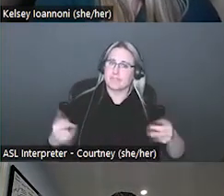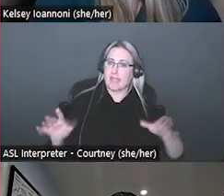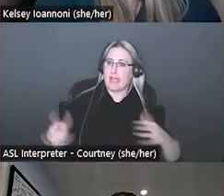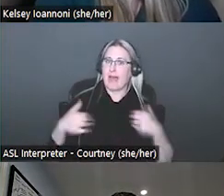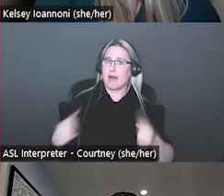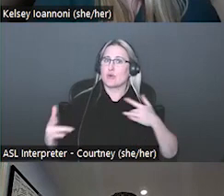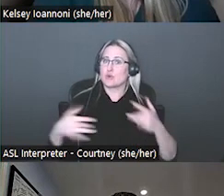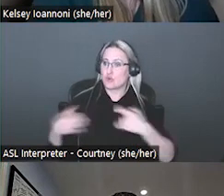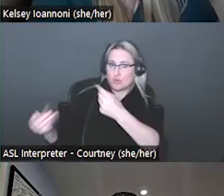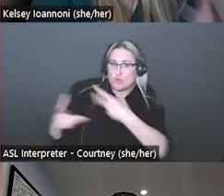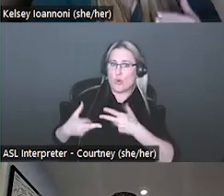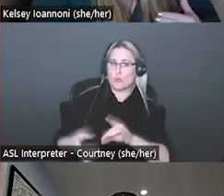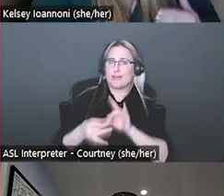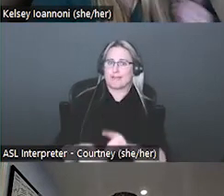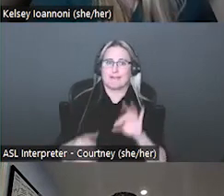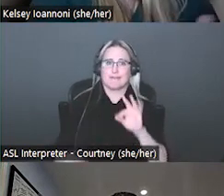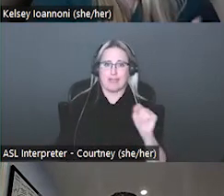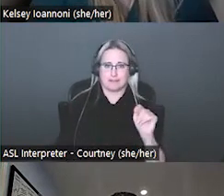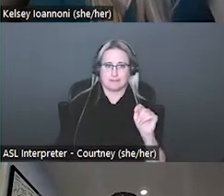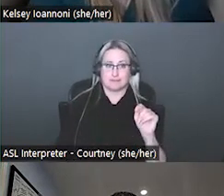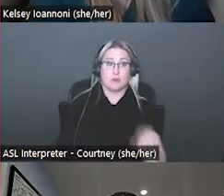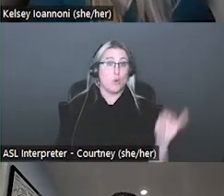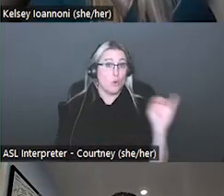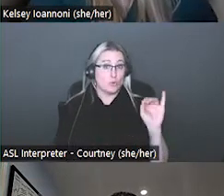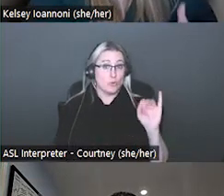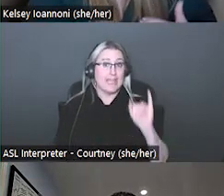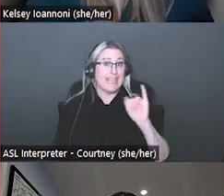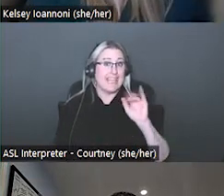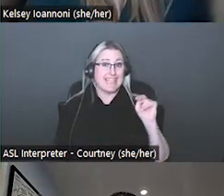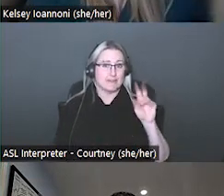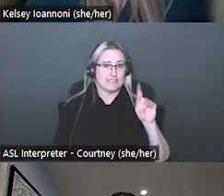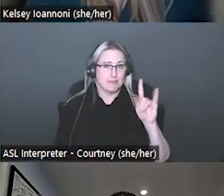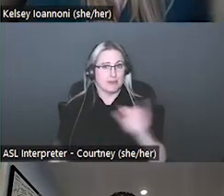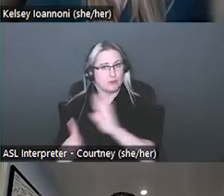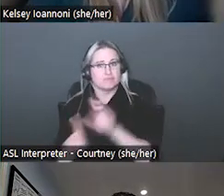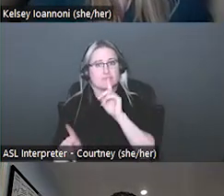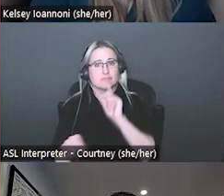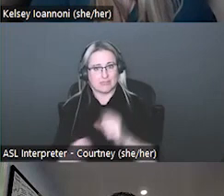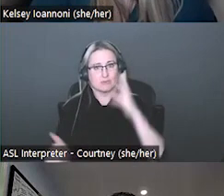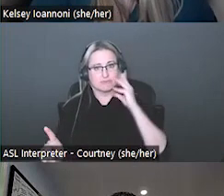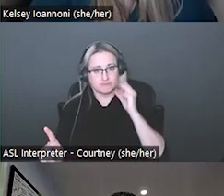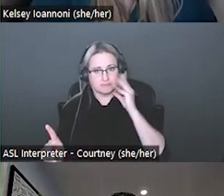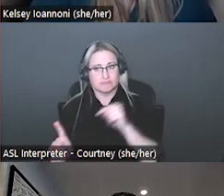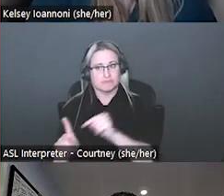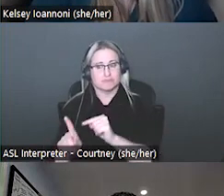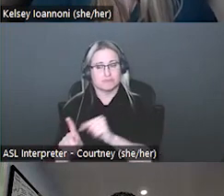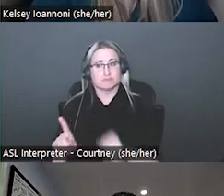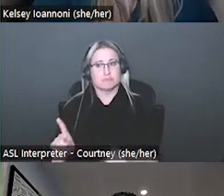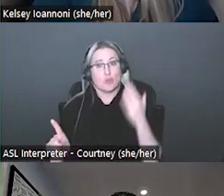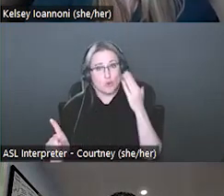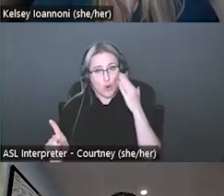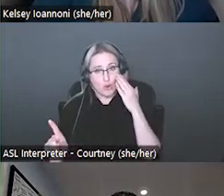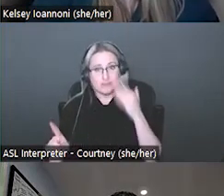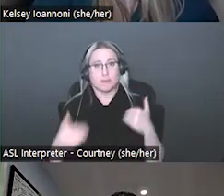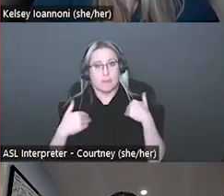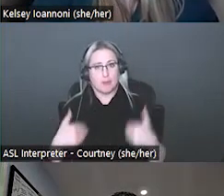to fatness. Simultaneously, the hyper-invisibility of fat people's lived experiences renders their knowledge about their own bodies and